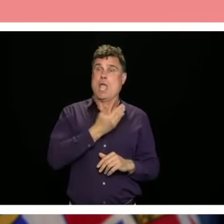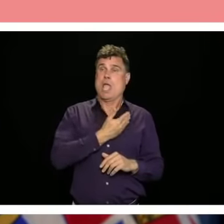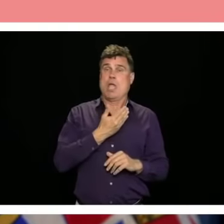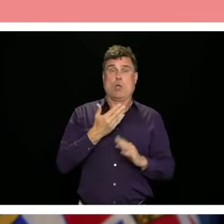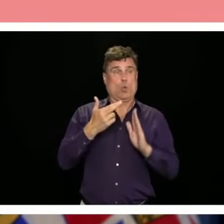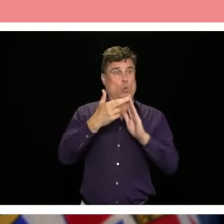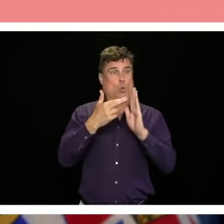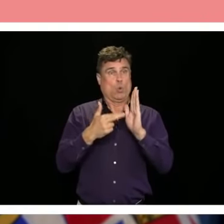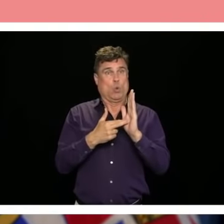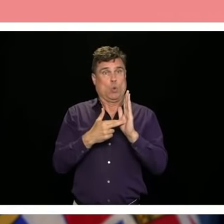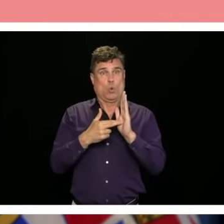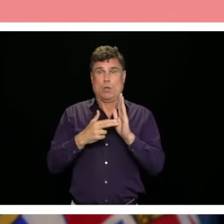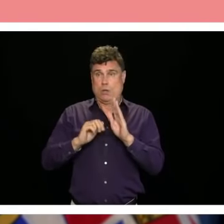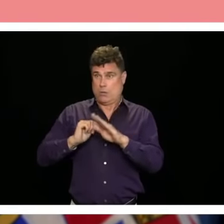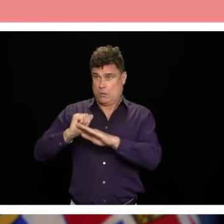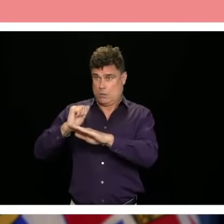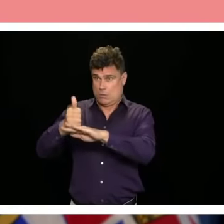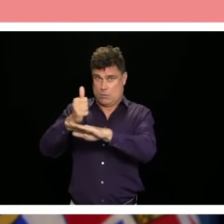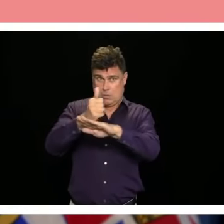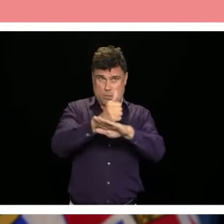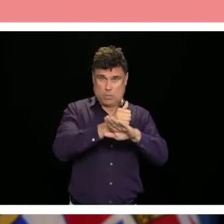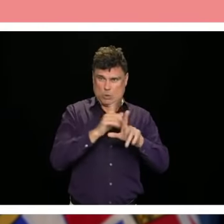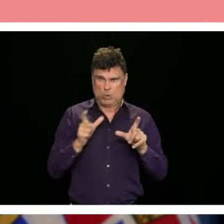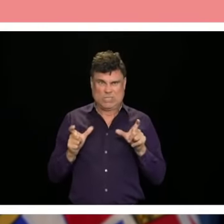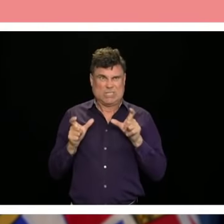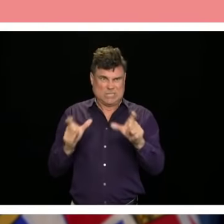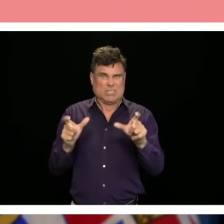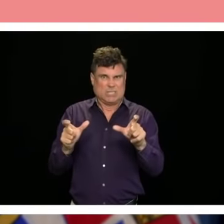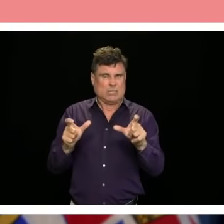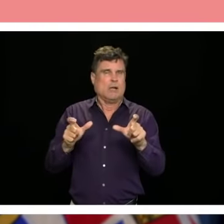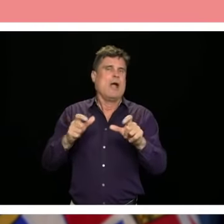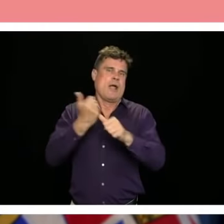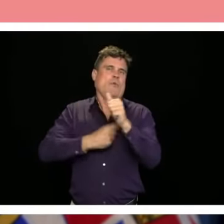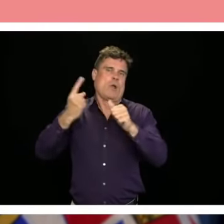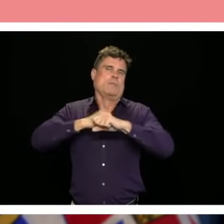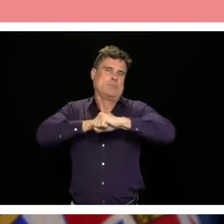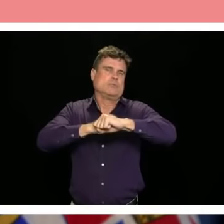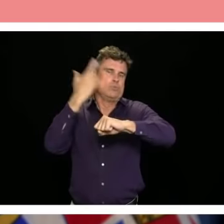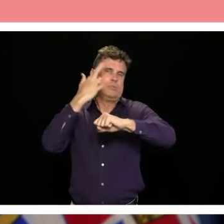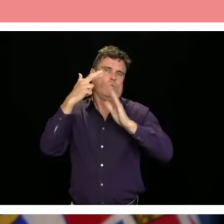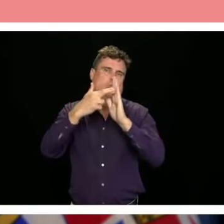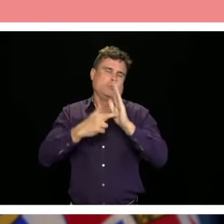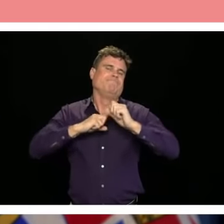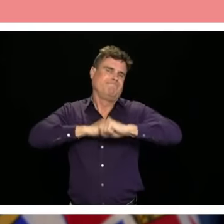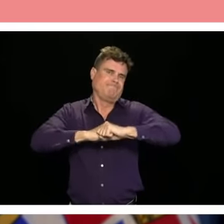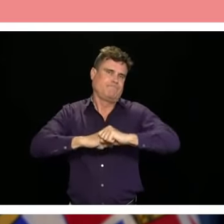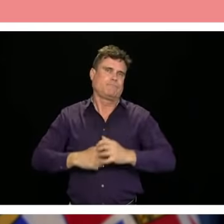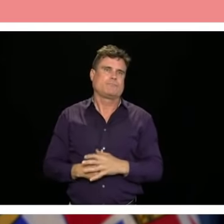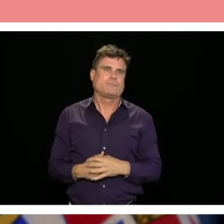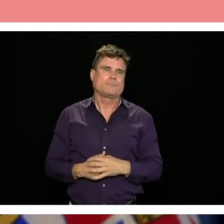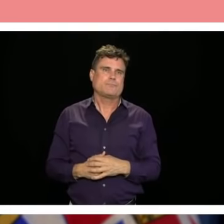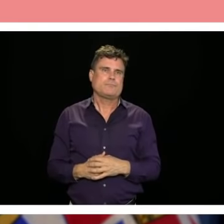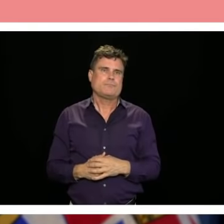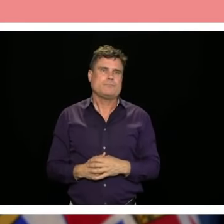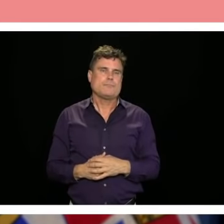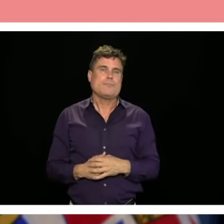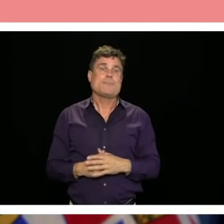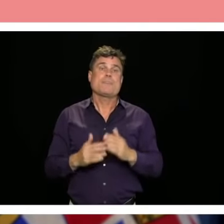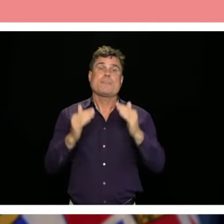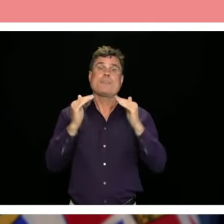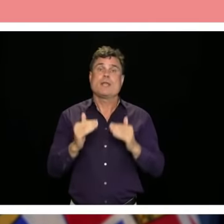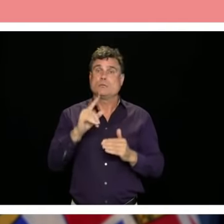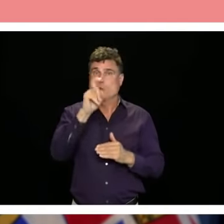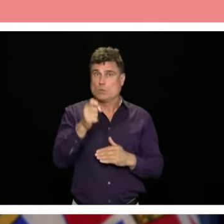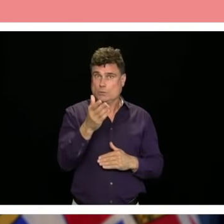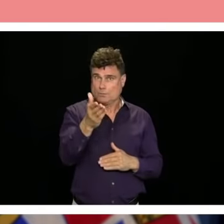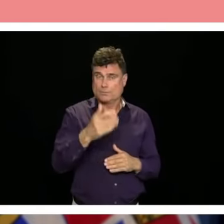key period of time where we were having both happening at the same time. And the rest of the country, very similar, I think, where